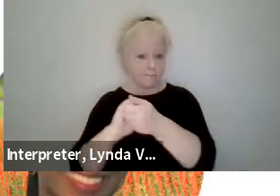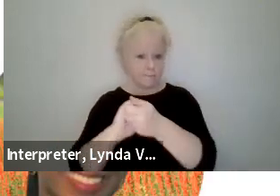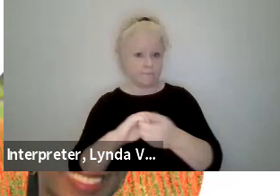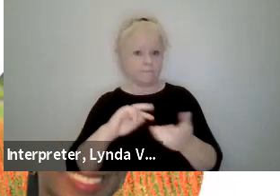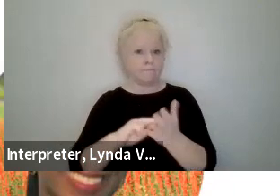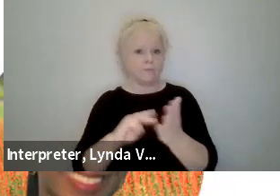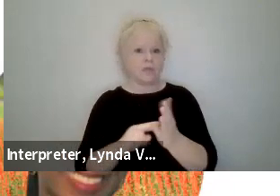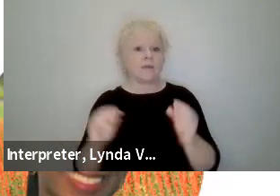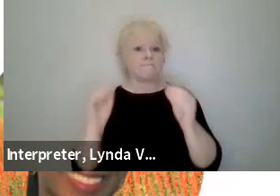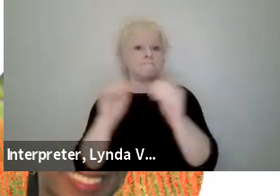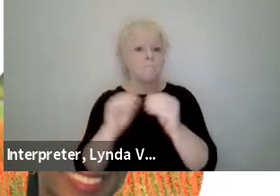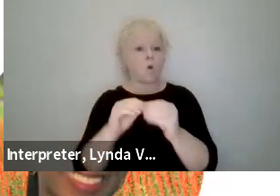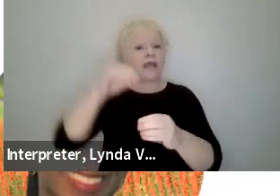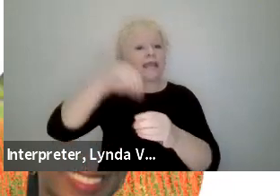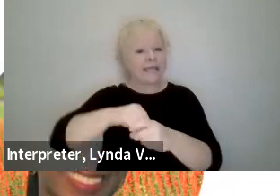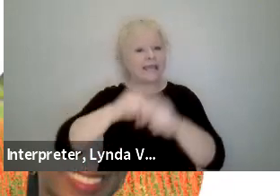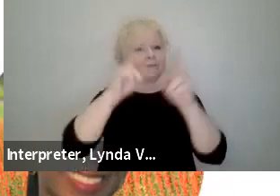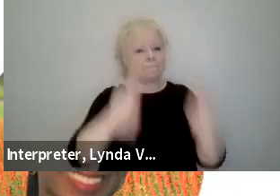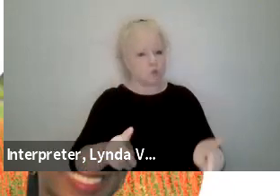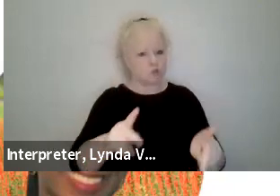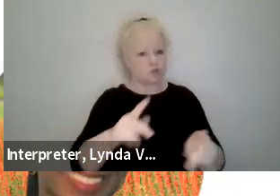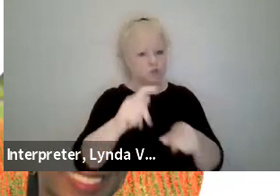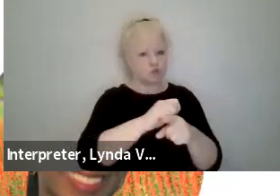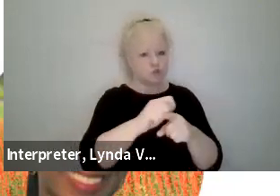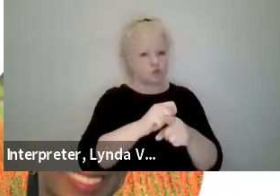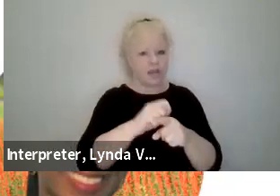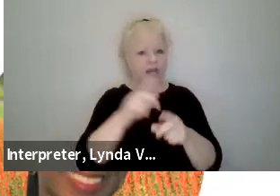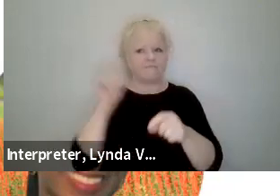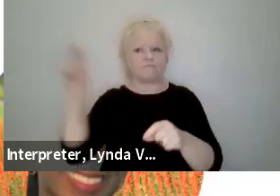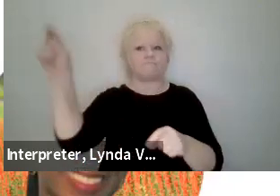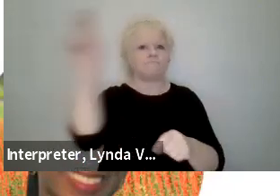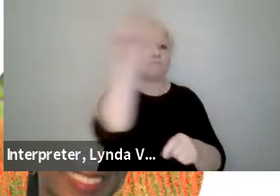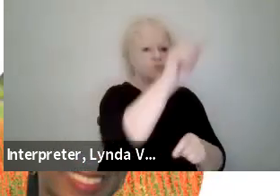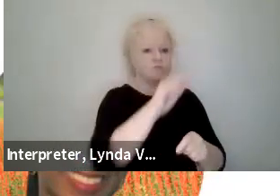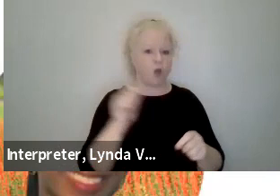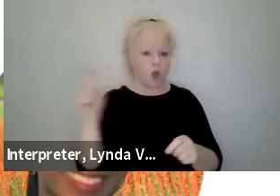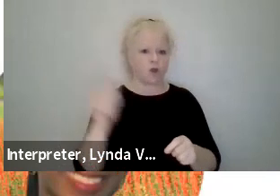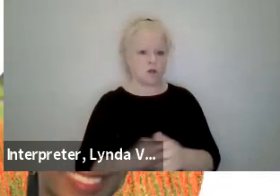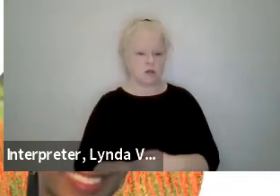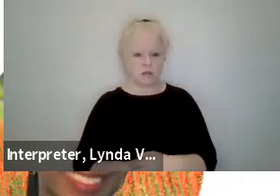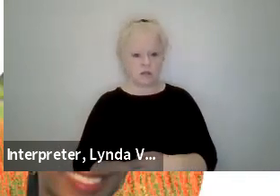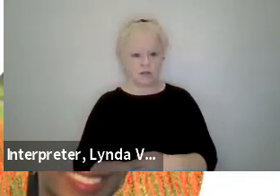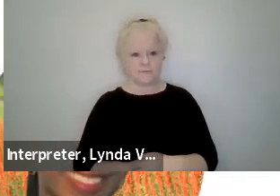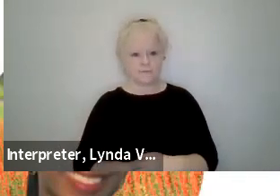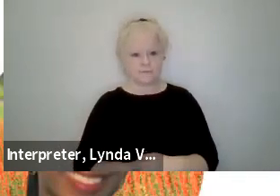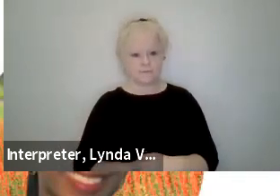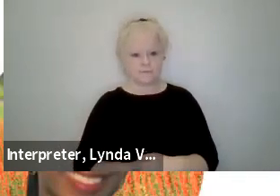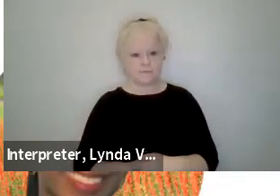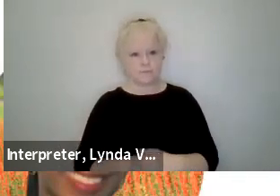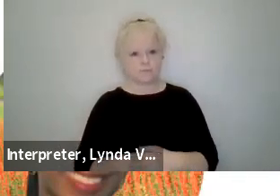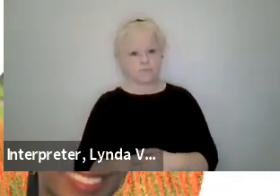more in-person trainings for our outlying counties in the future. A key aspect I would like to share with you